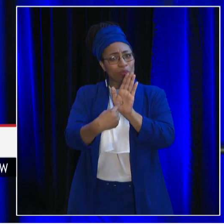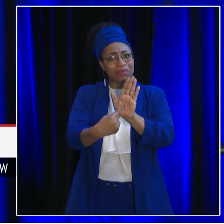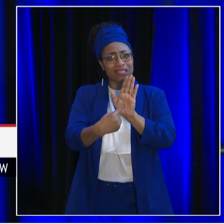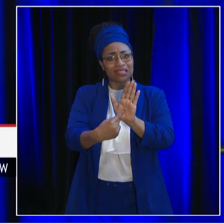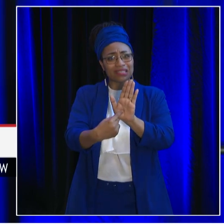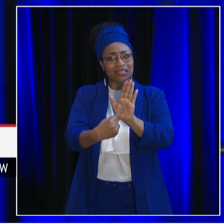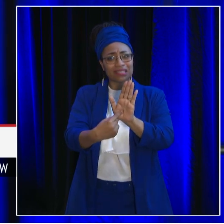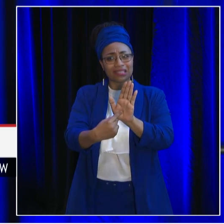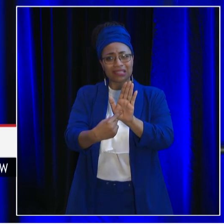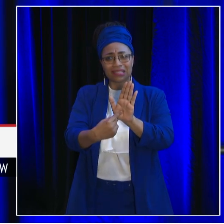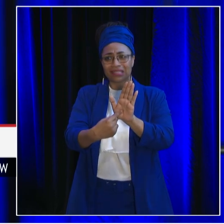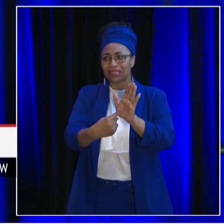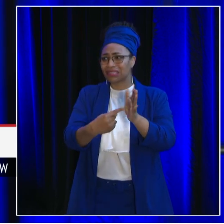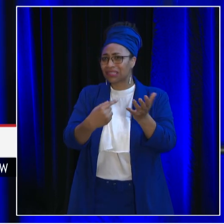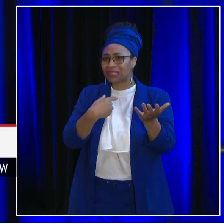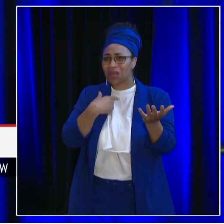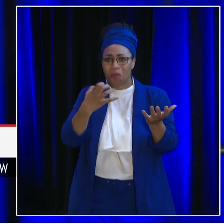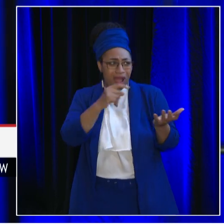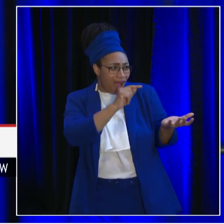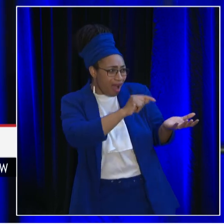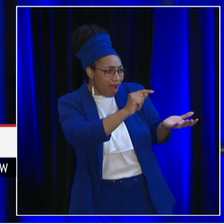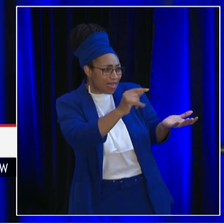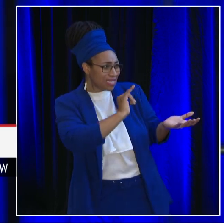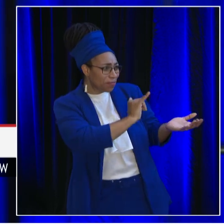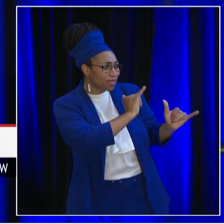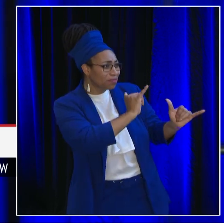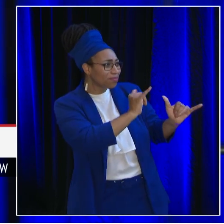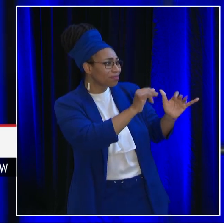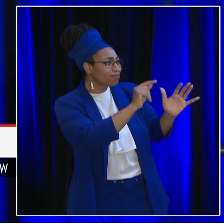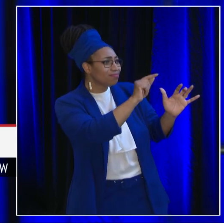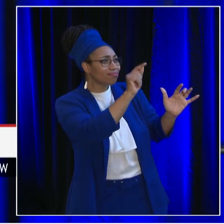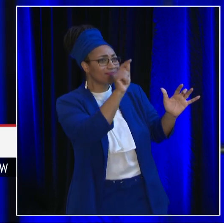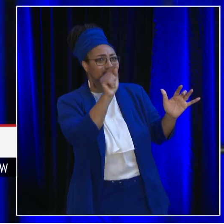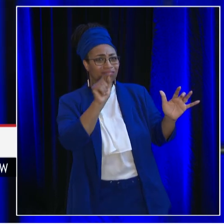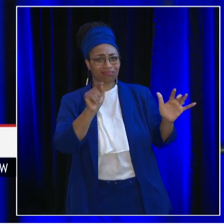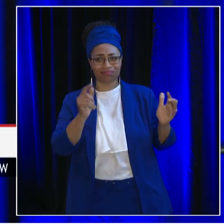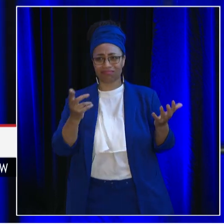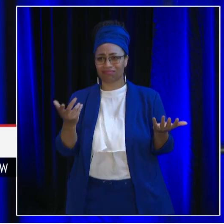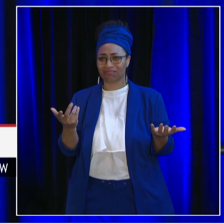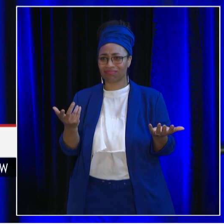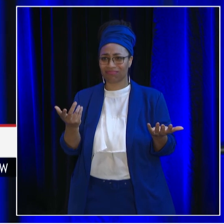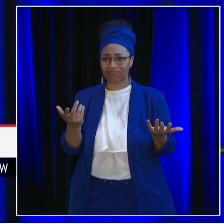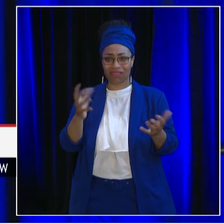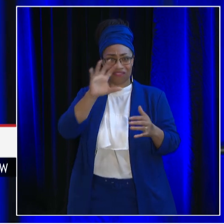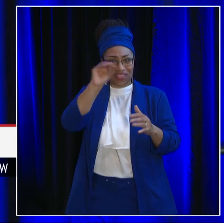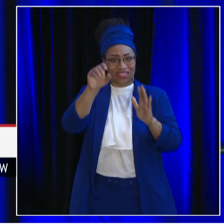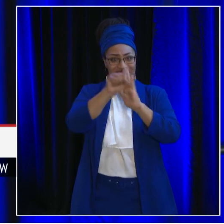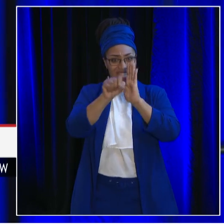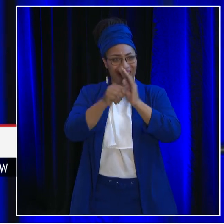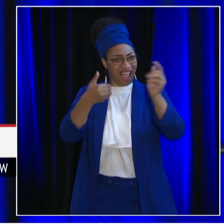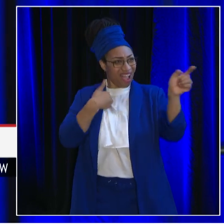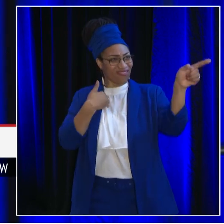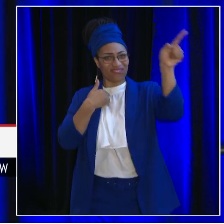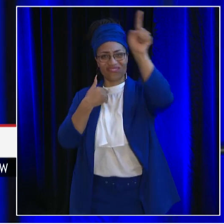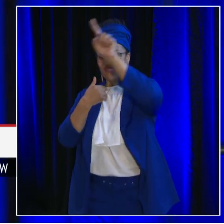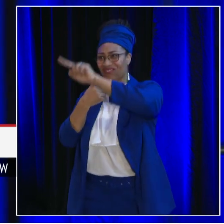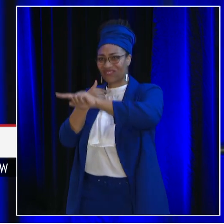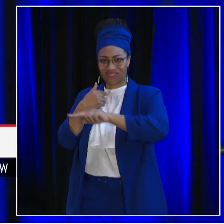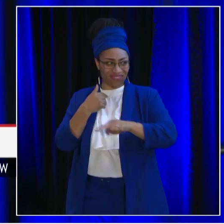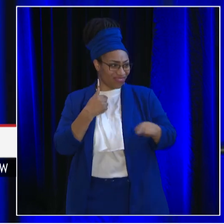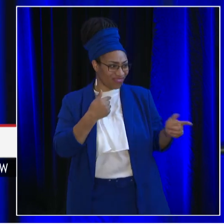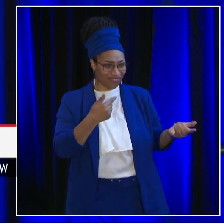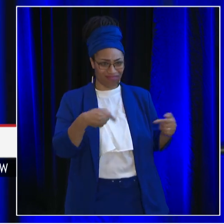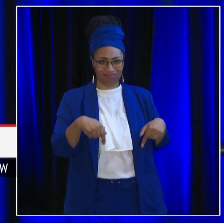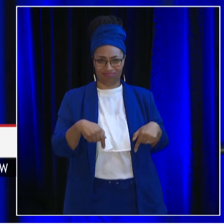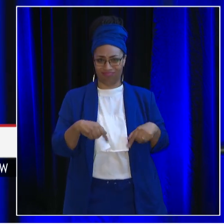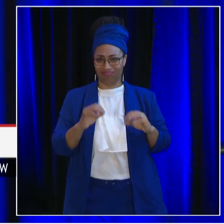rights of citizenship that the citizens of the 50 states have, which is why statehood is so important. So thank you very